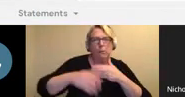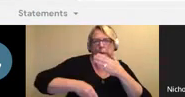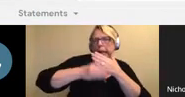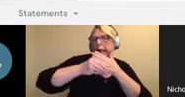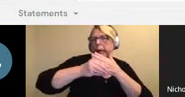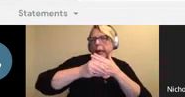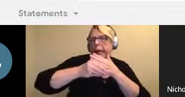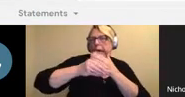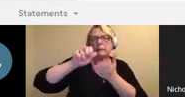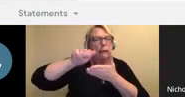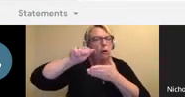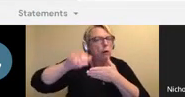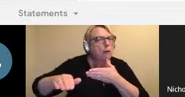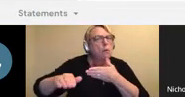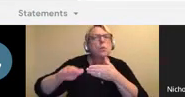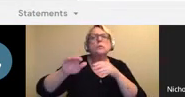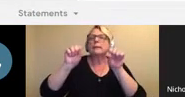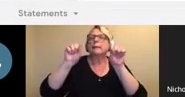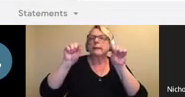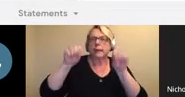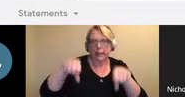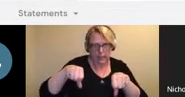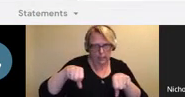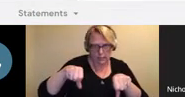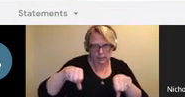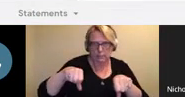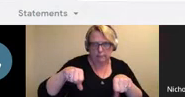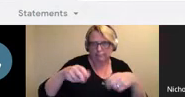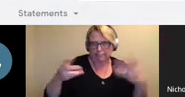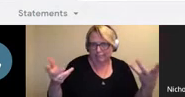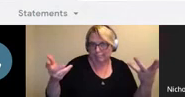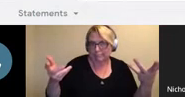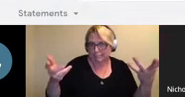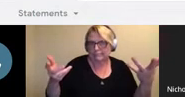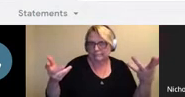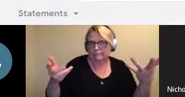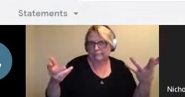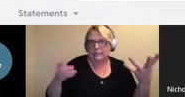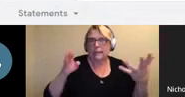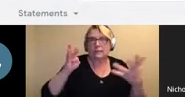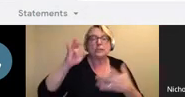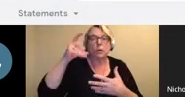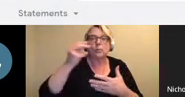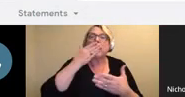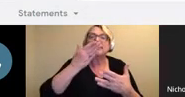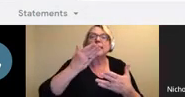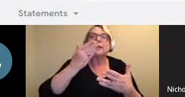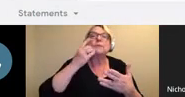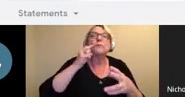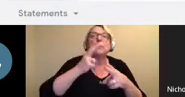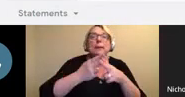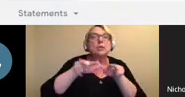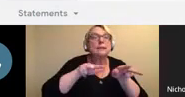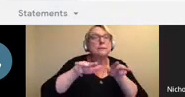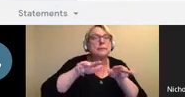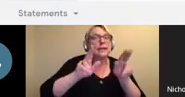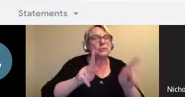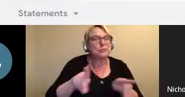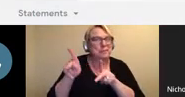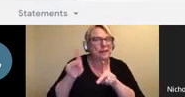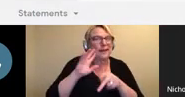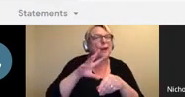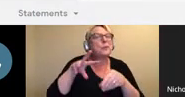would like to take out, we can definitely do that. That's exactly what we're here for. So Brian, thank you for mentioning the pedestrian plan, and I will include